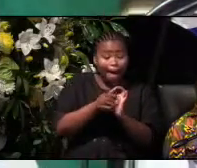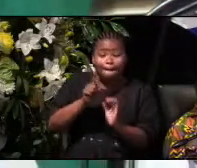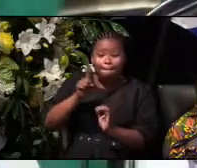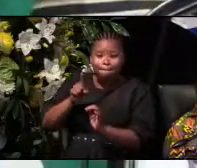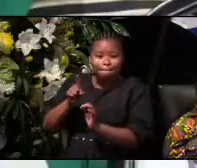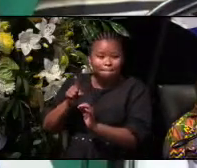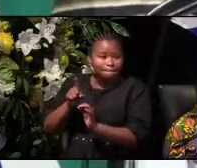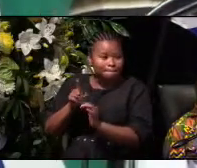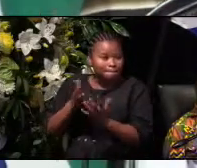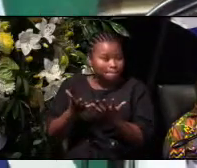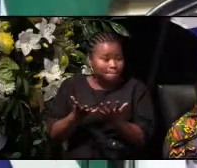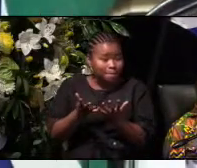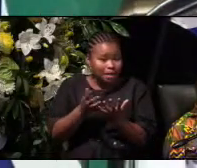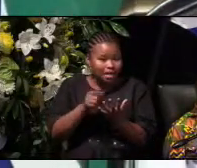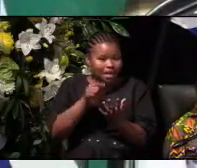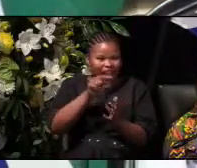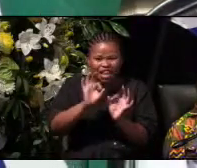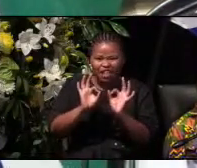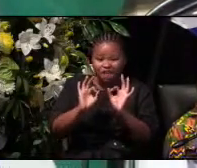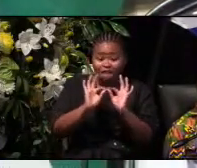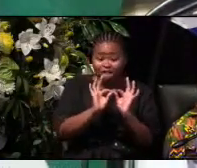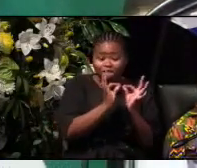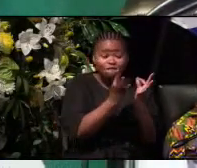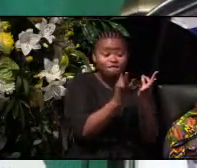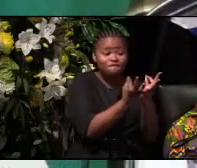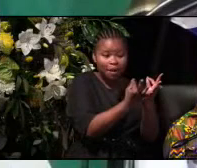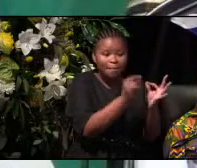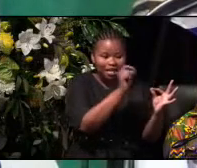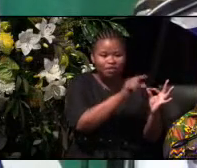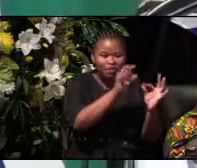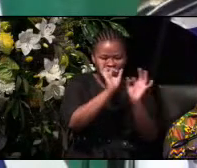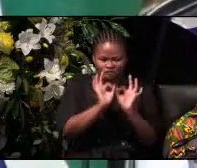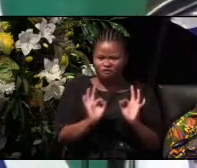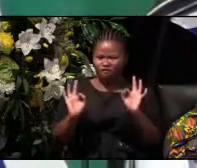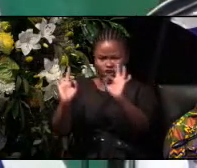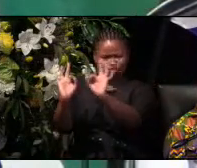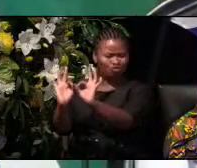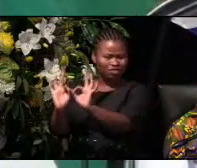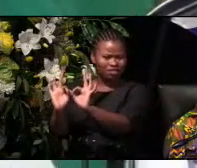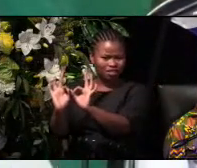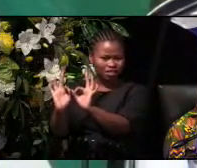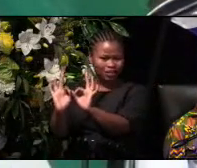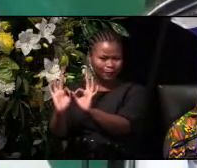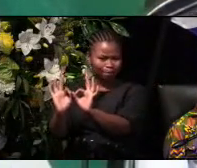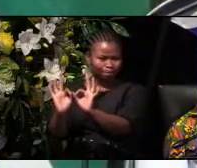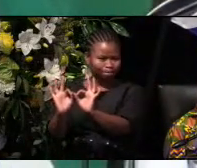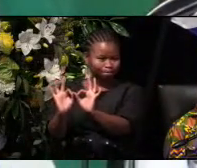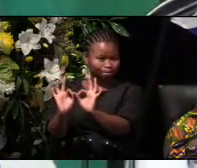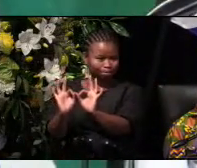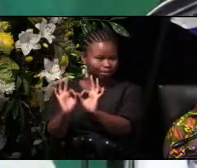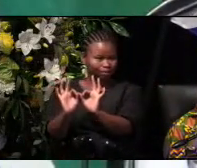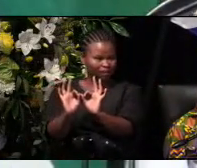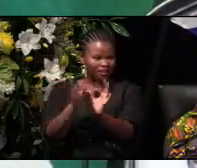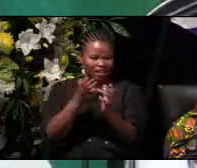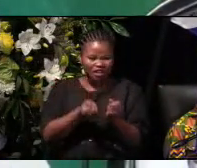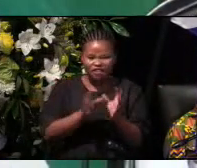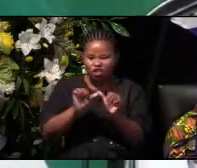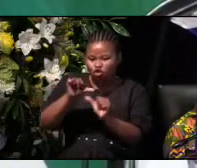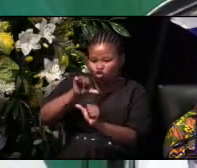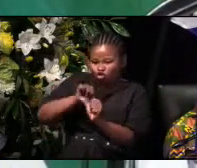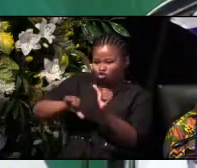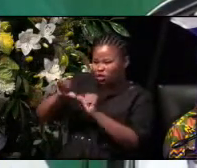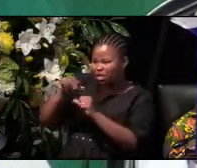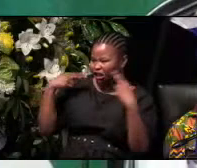yet A solid family with solid values provide Social